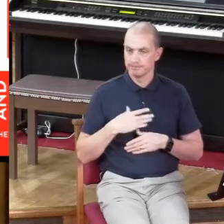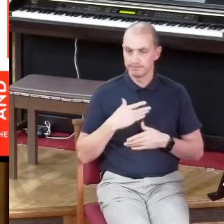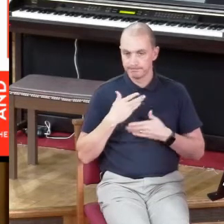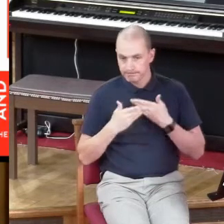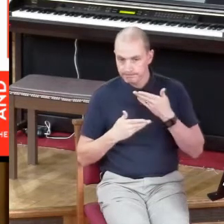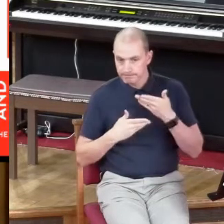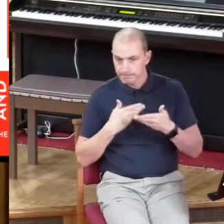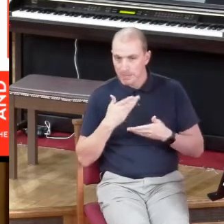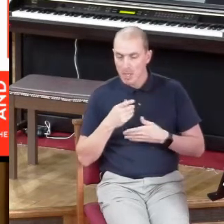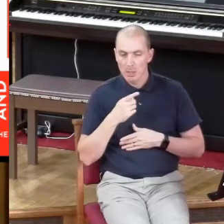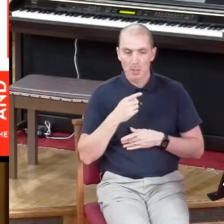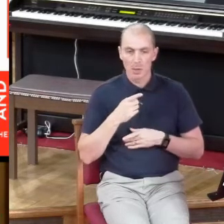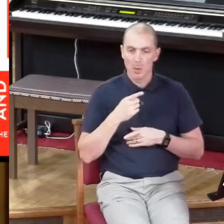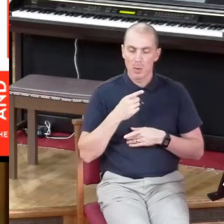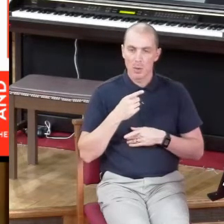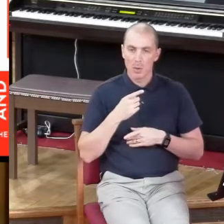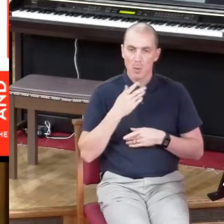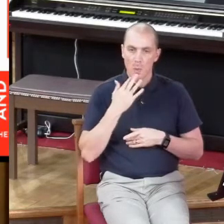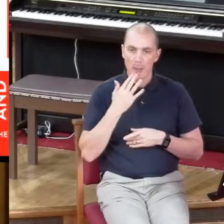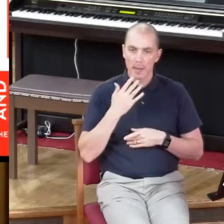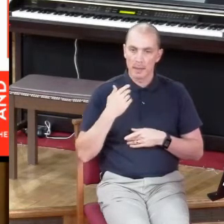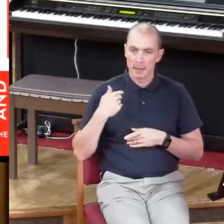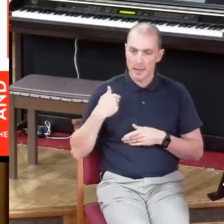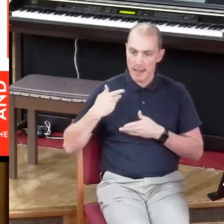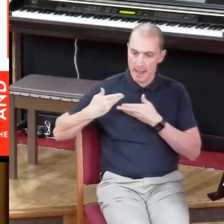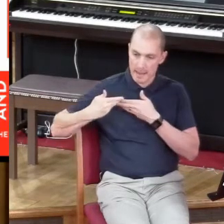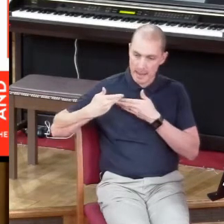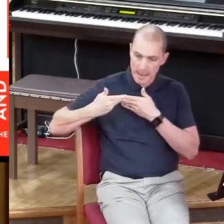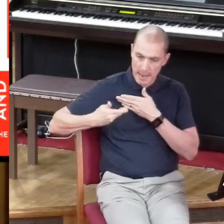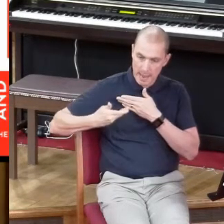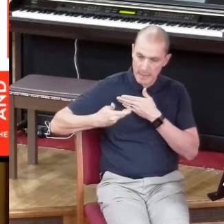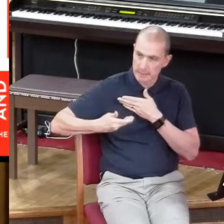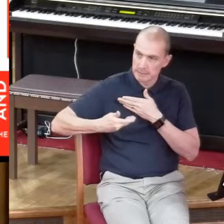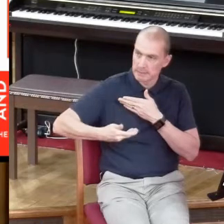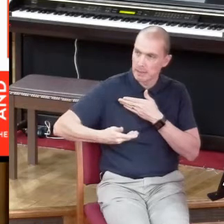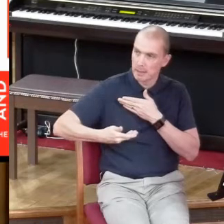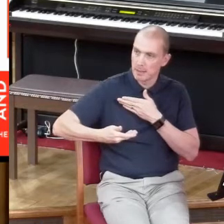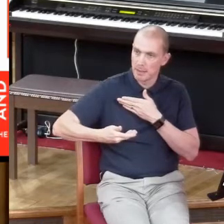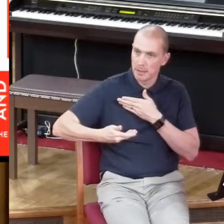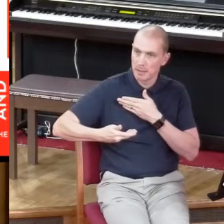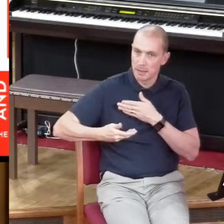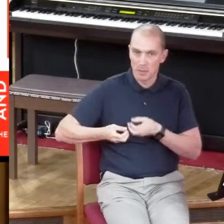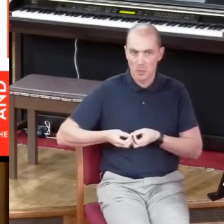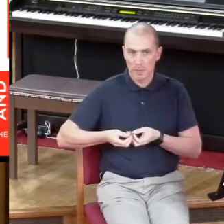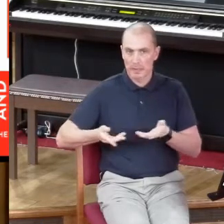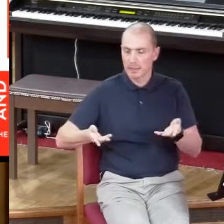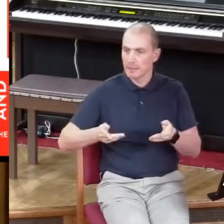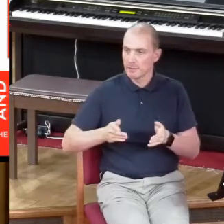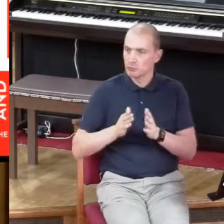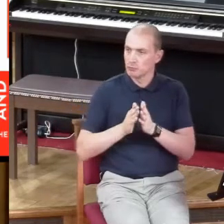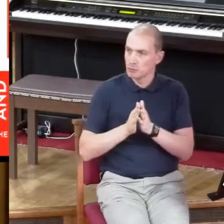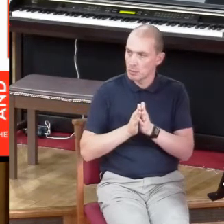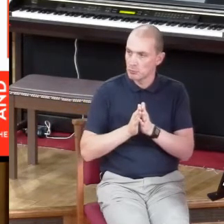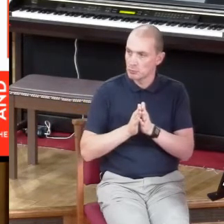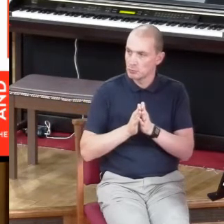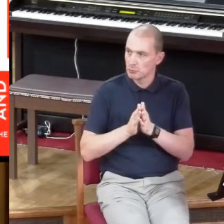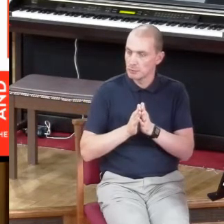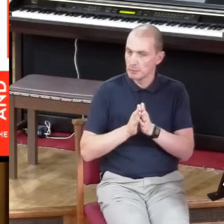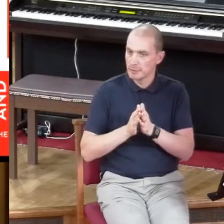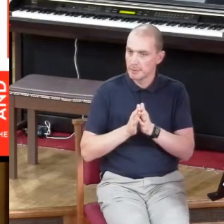had left legacies to the church, or at least publishing it in Life and Work. Maybe it's because nobody leaves anything anymore, although I doubt